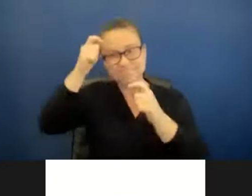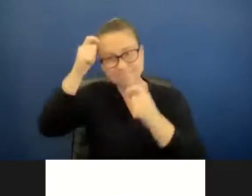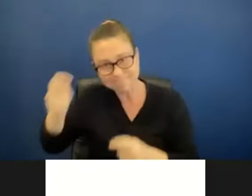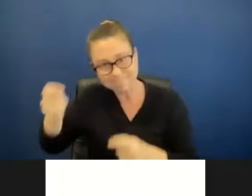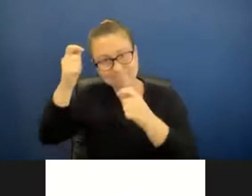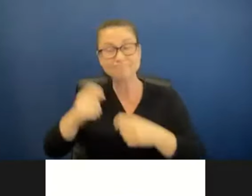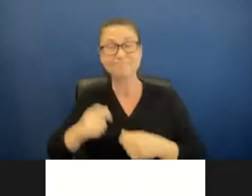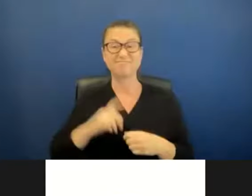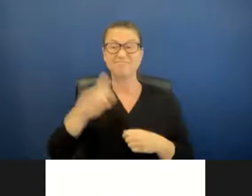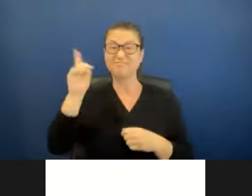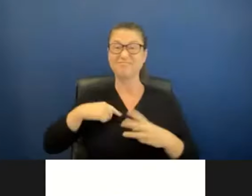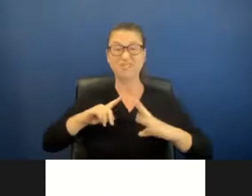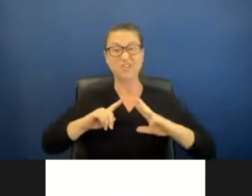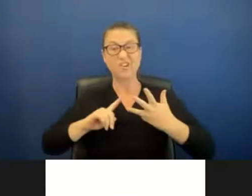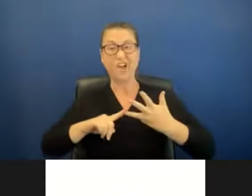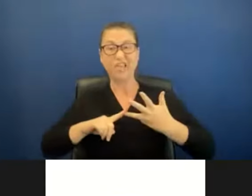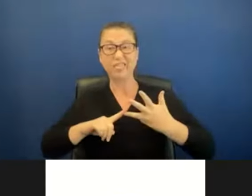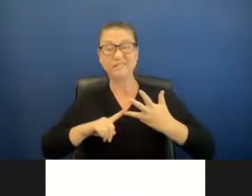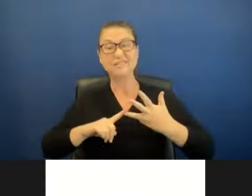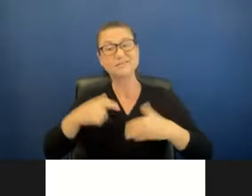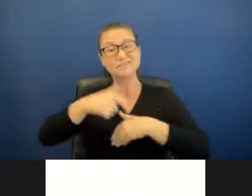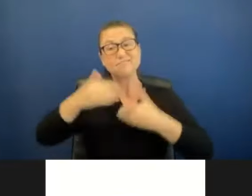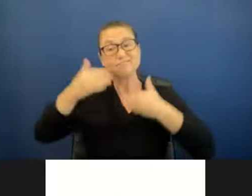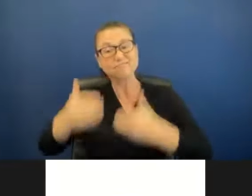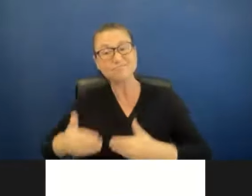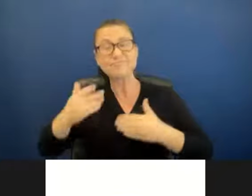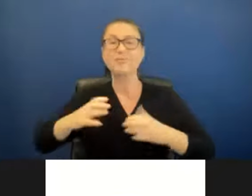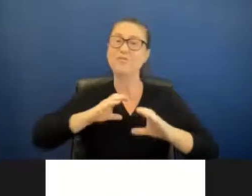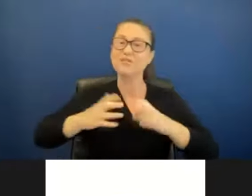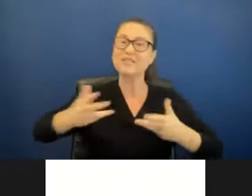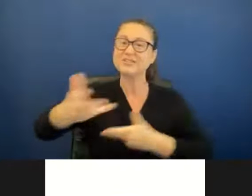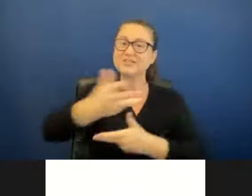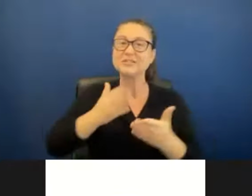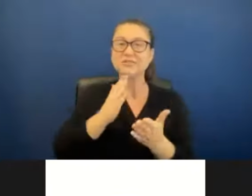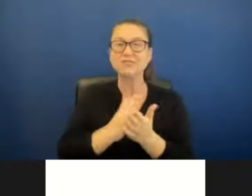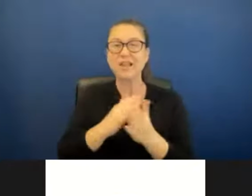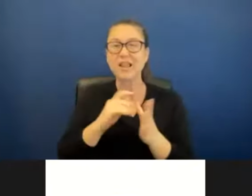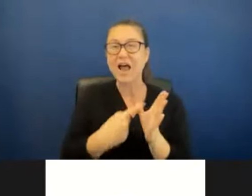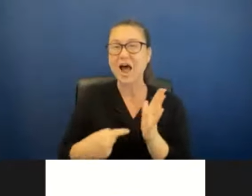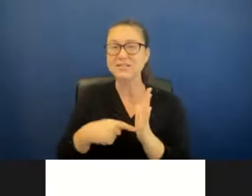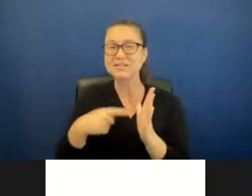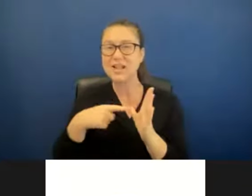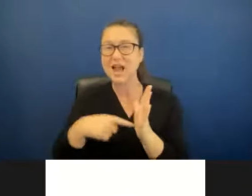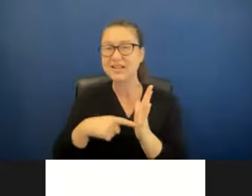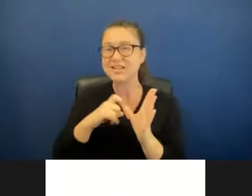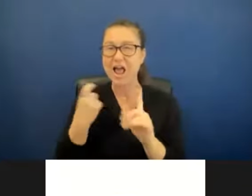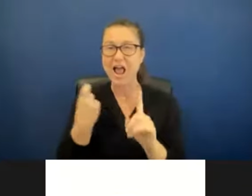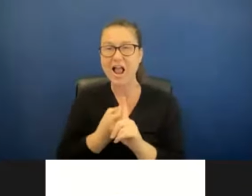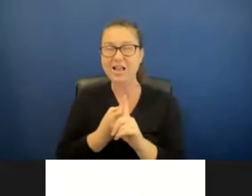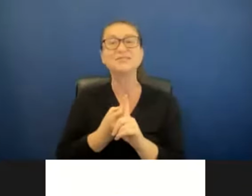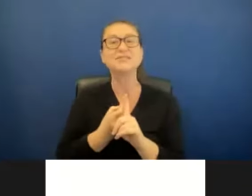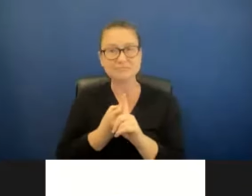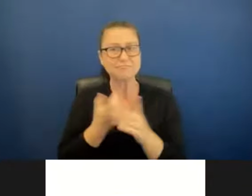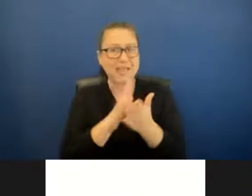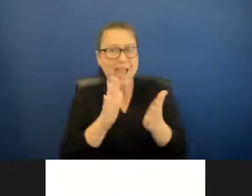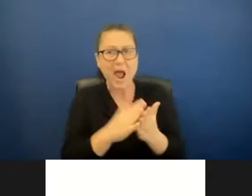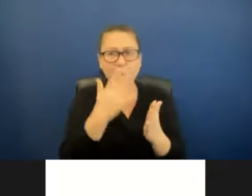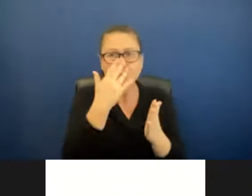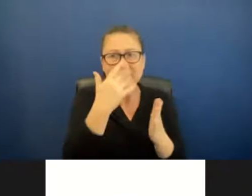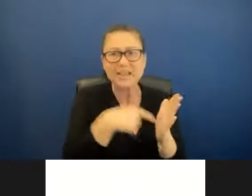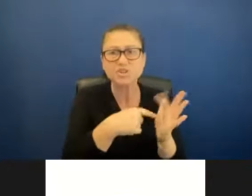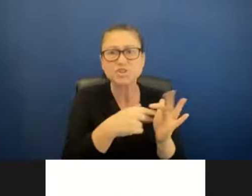to the ninth session of the Artlands Conversation series, Art Attack, carrying on the conversations or how to get teenagers to come to